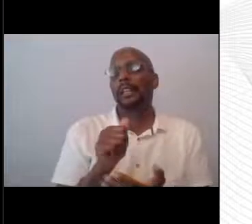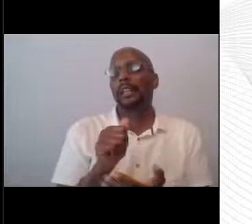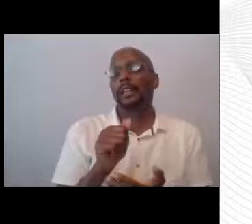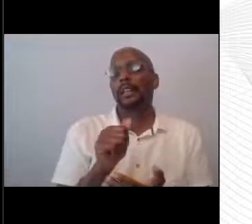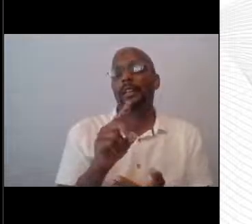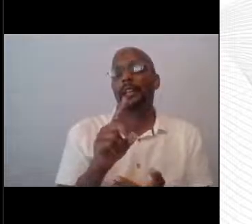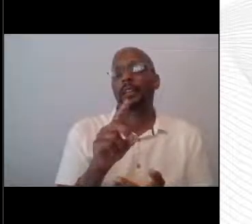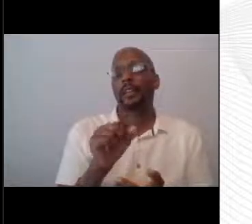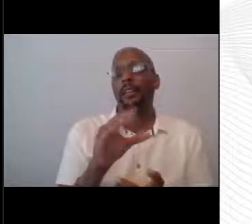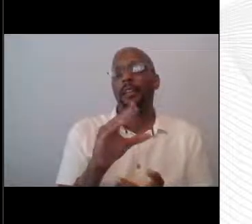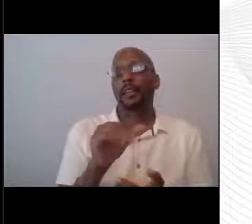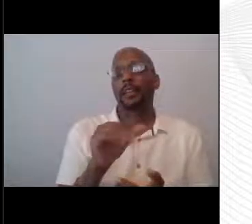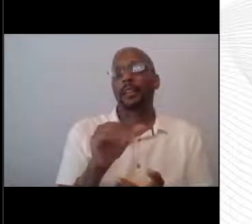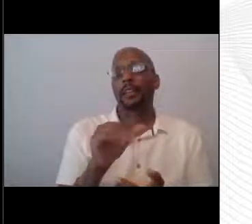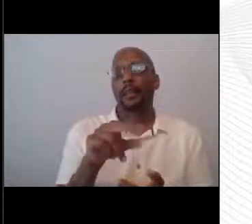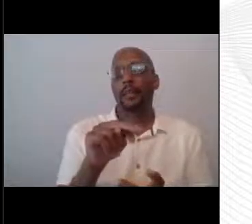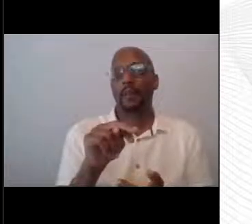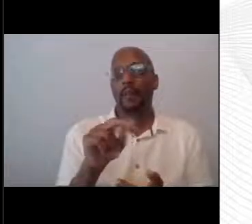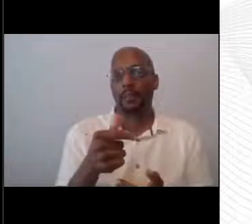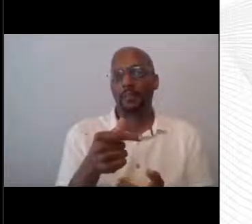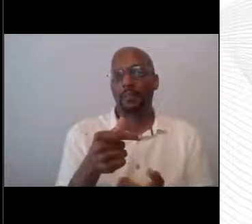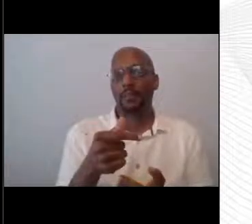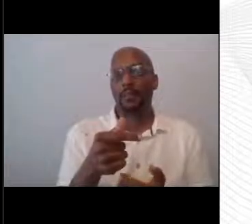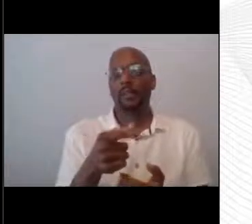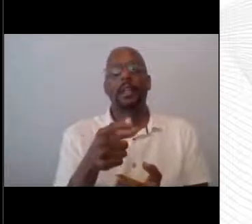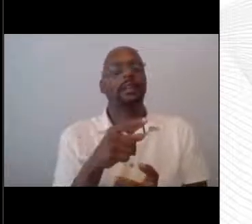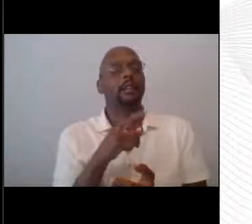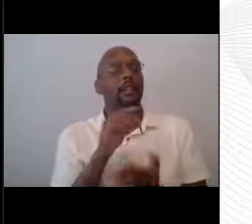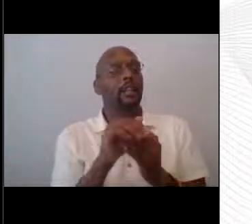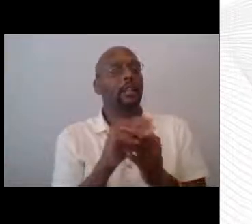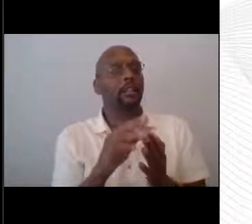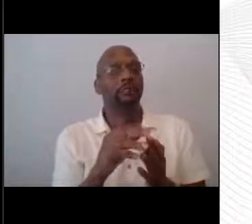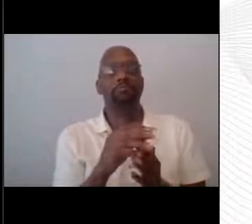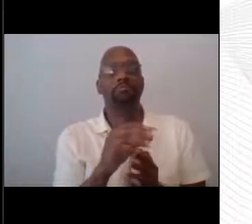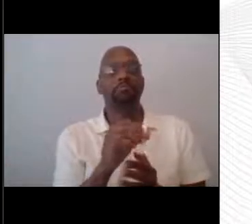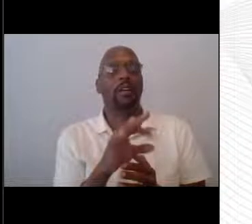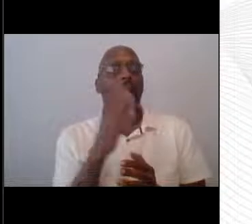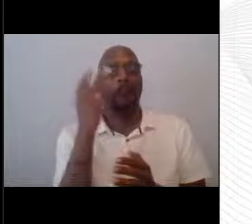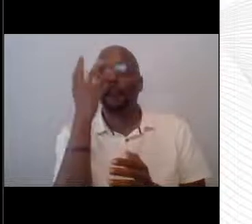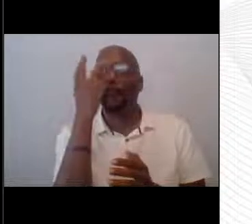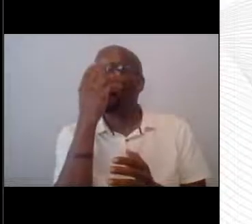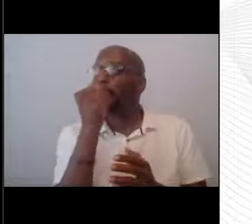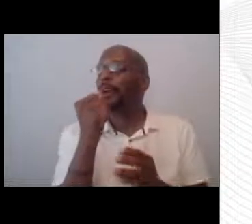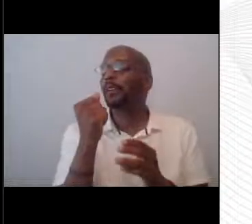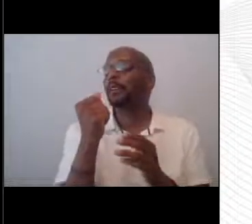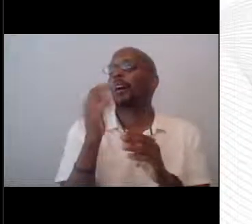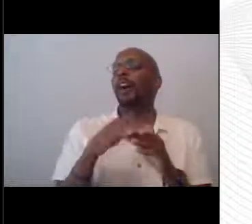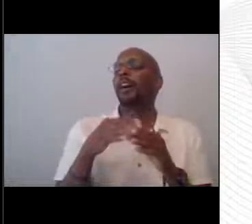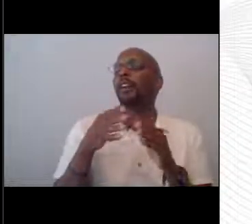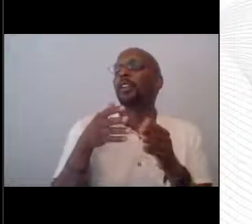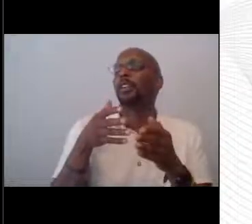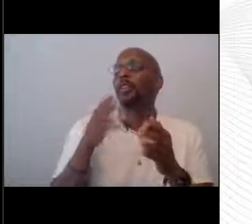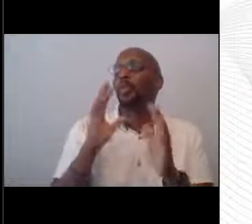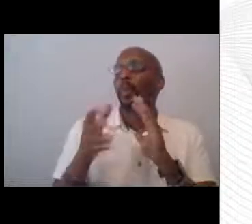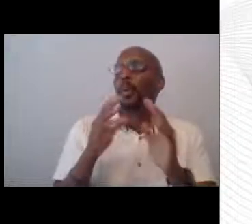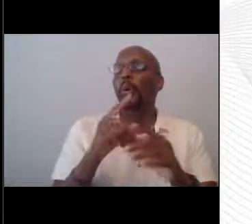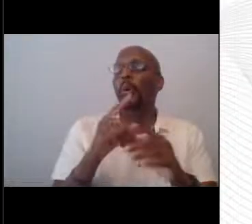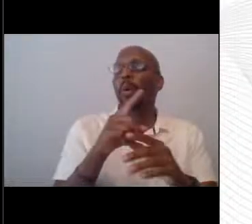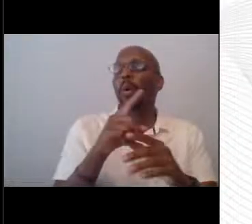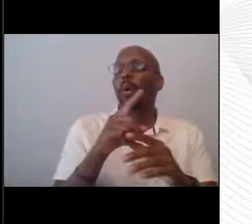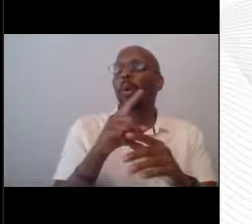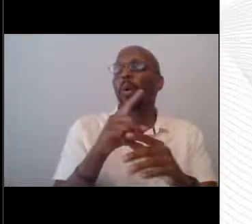on climate consideration. He's championed beautification along the heavily traveled US 101 corridor and